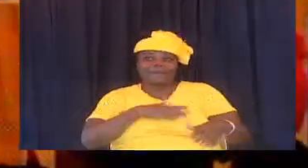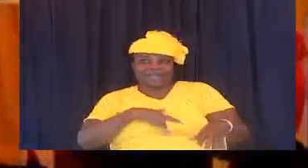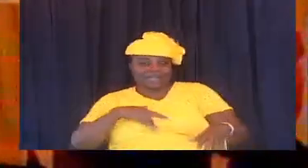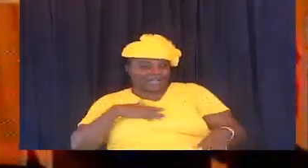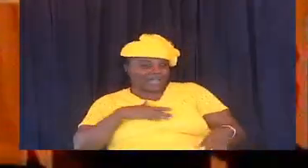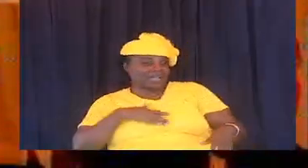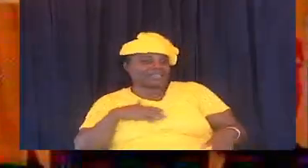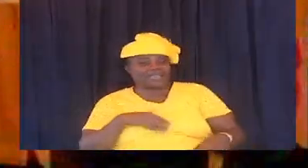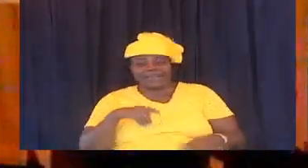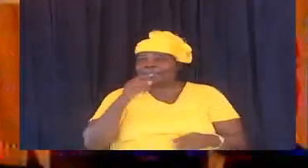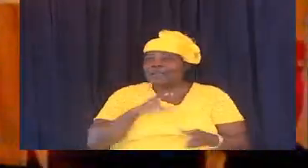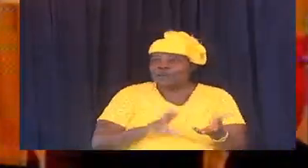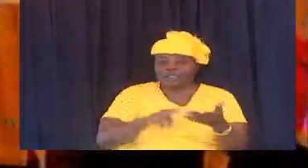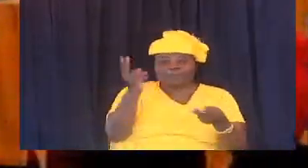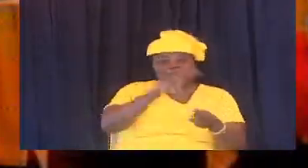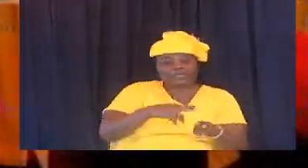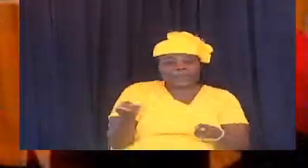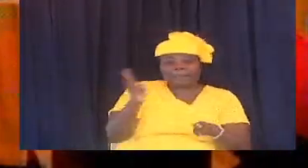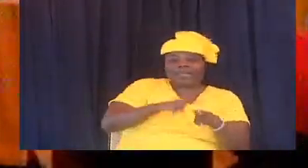God.